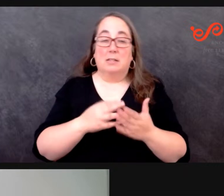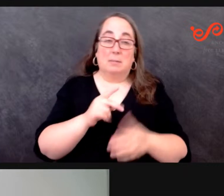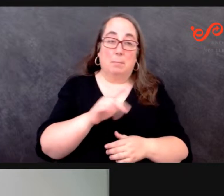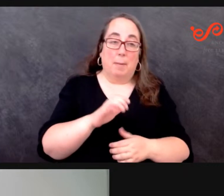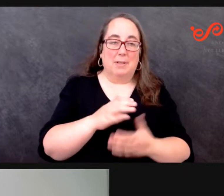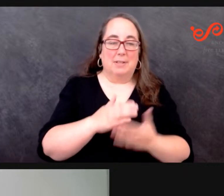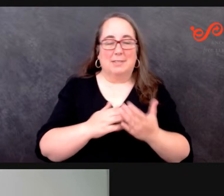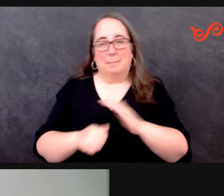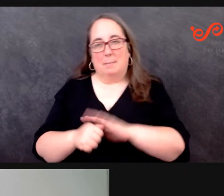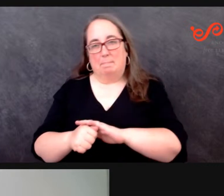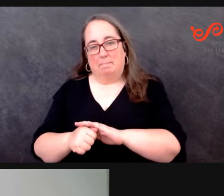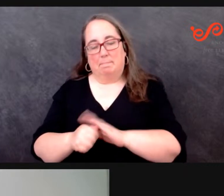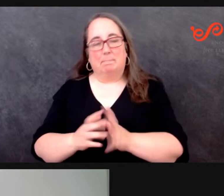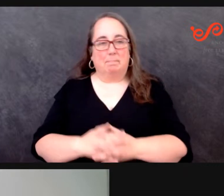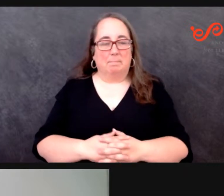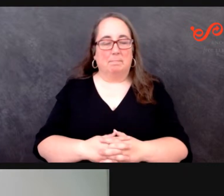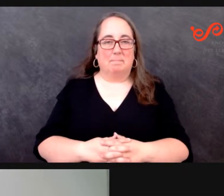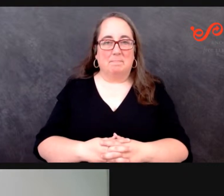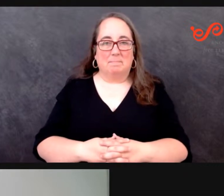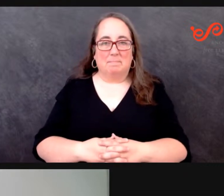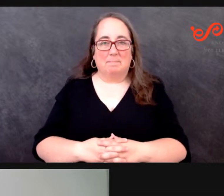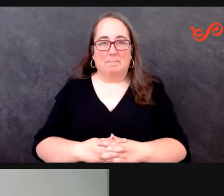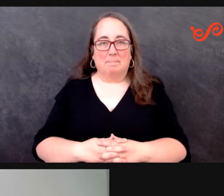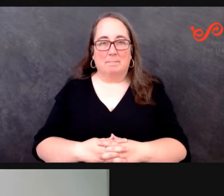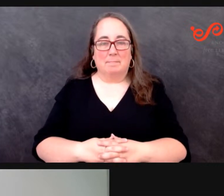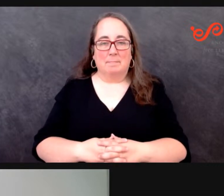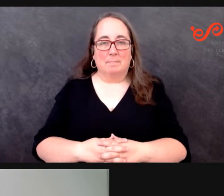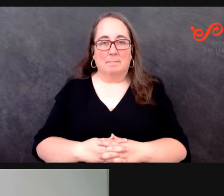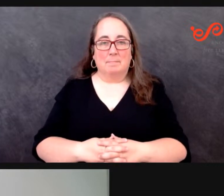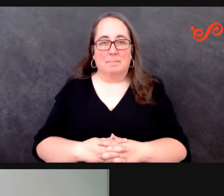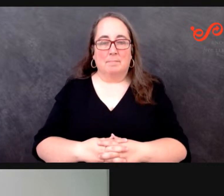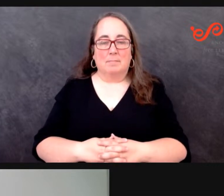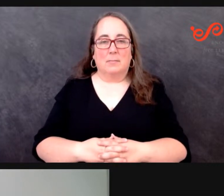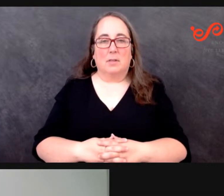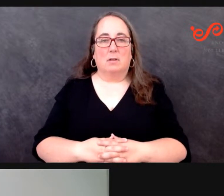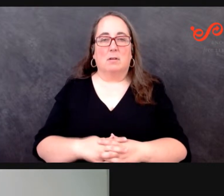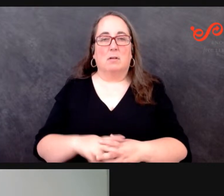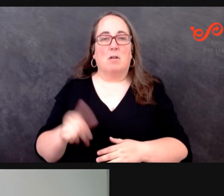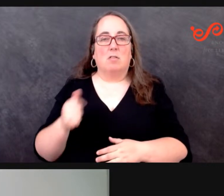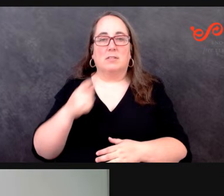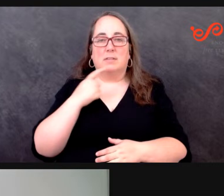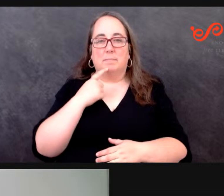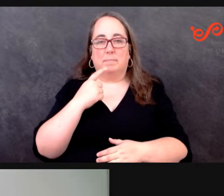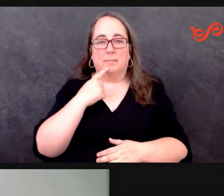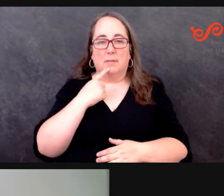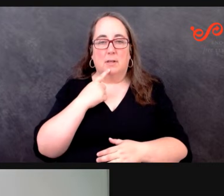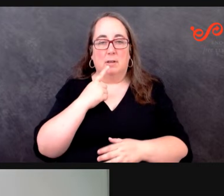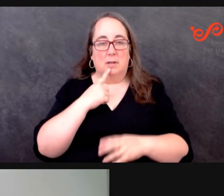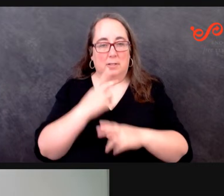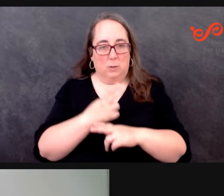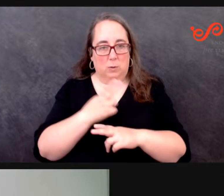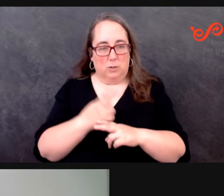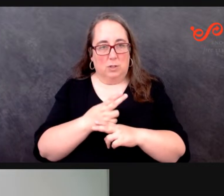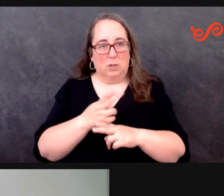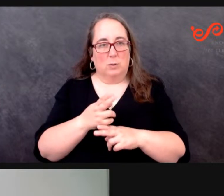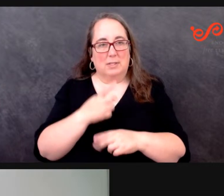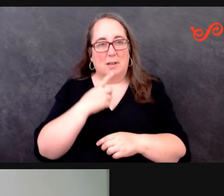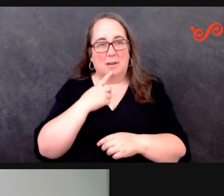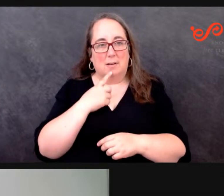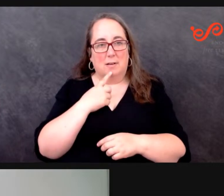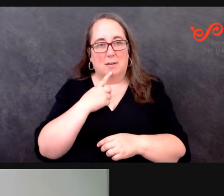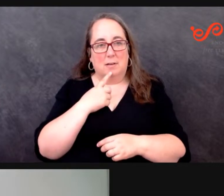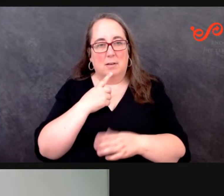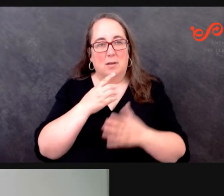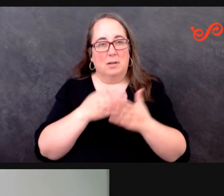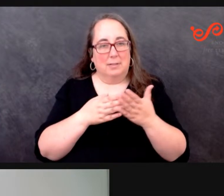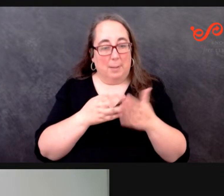aren't. Great. Another user has asked, is it ever used? You kind of had intimated that there are some pieces